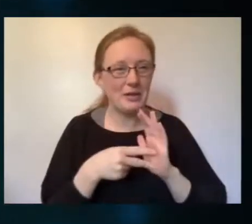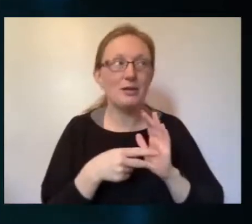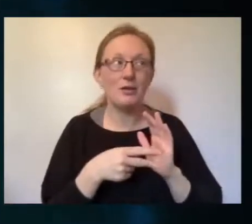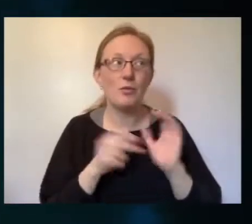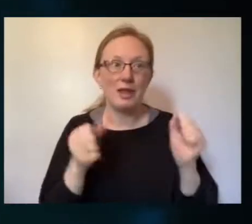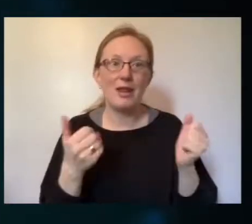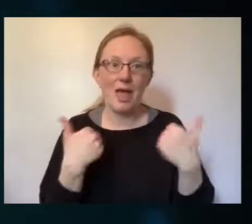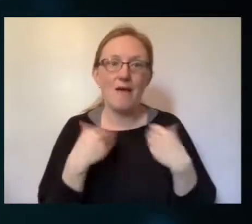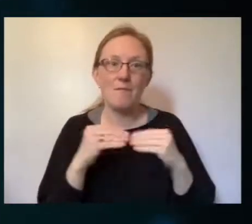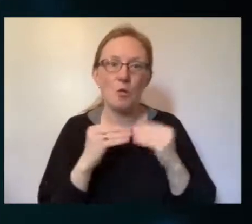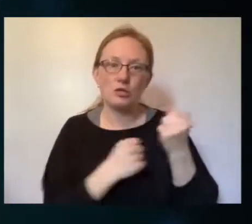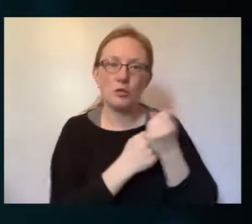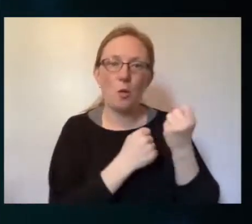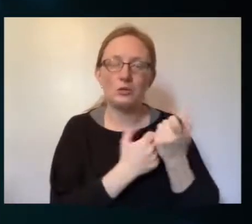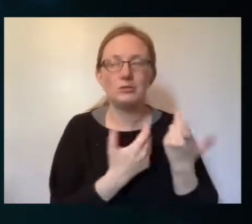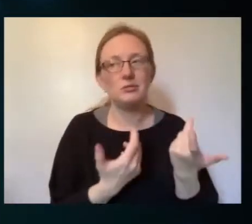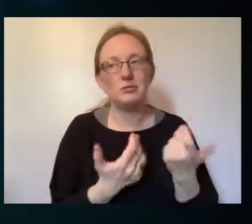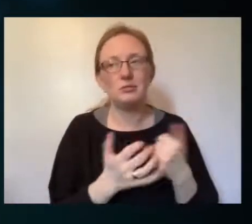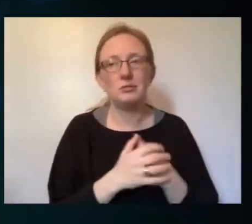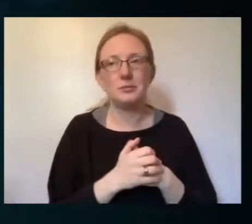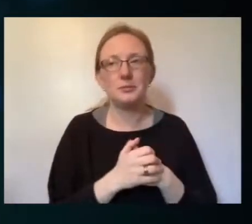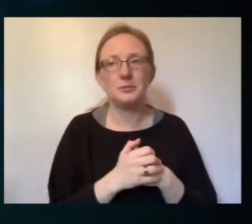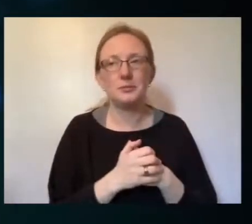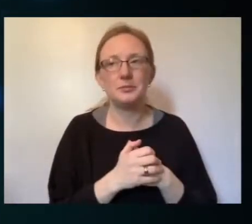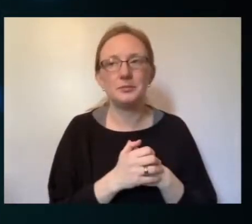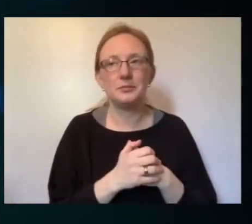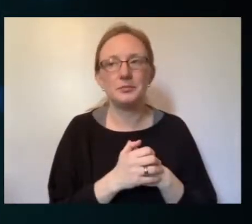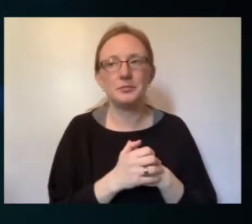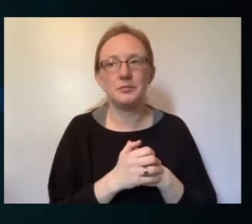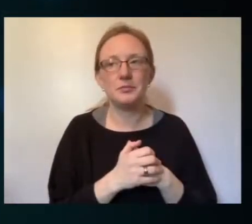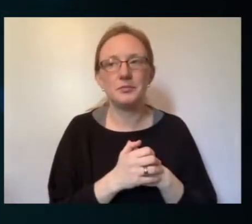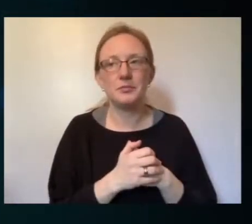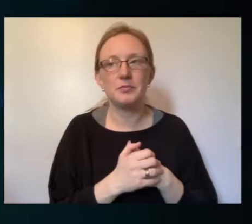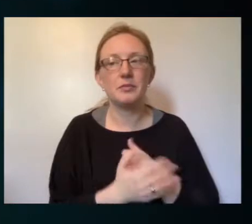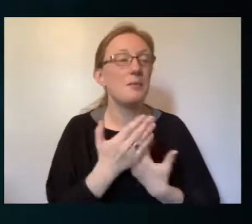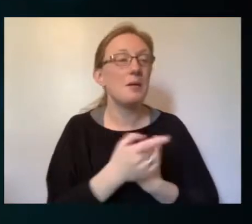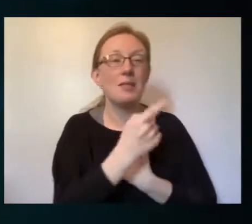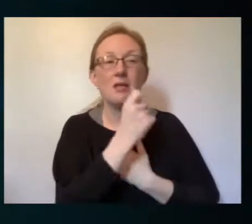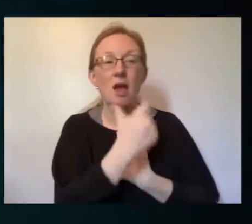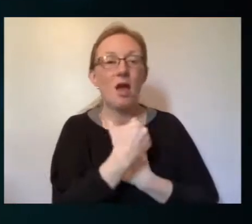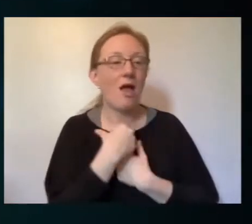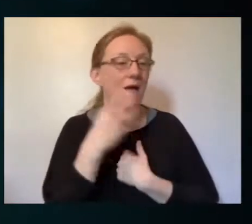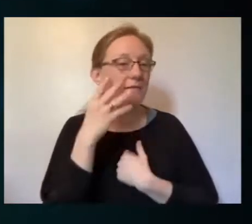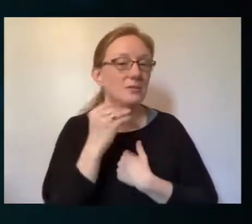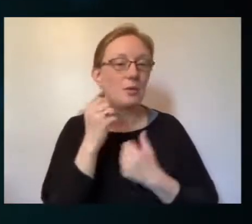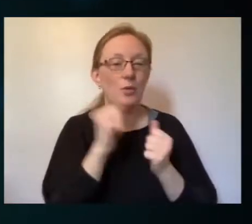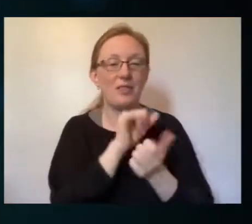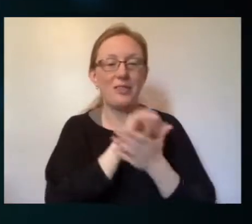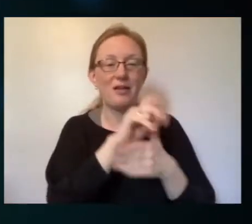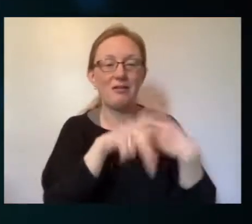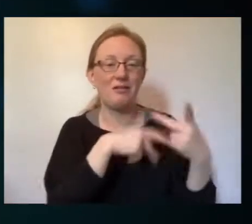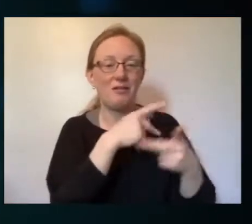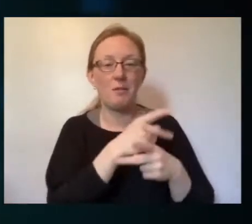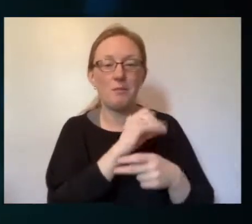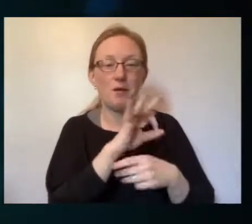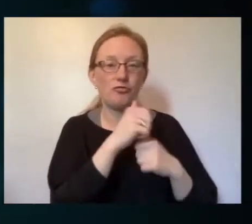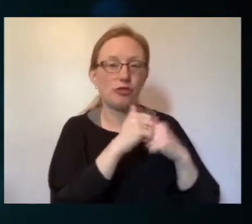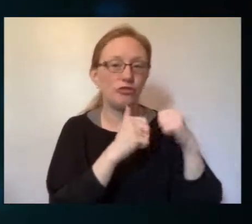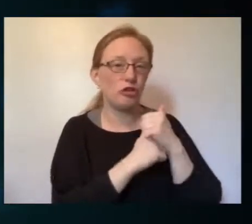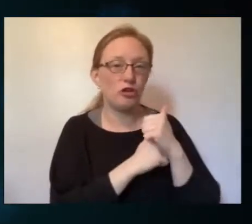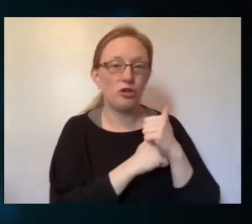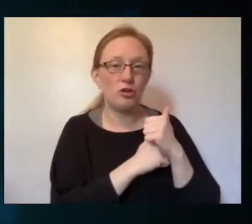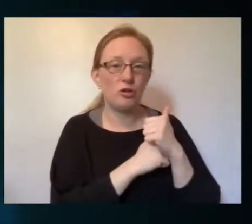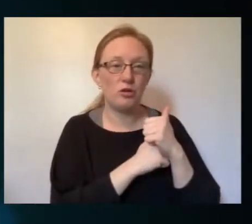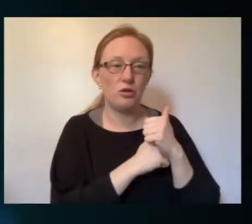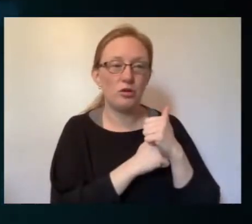So I wonder how people feel about that. It's possible they haven't had experiences with that type of structure,